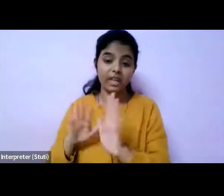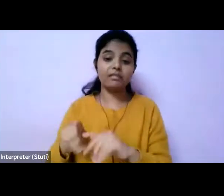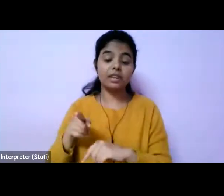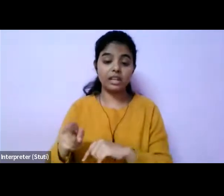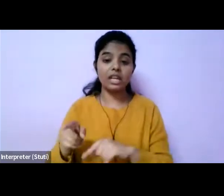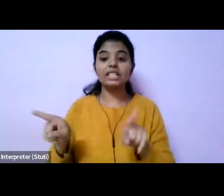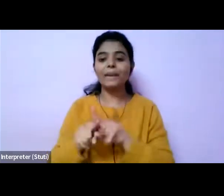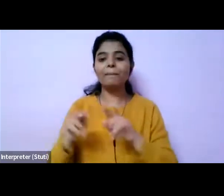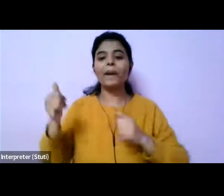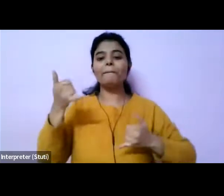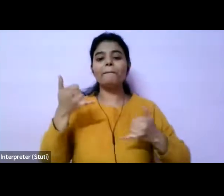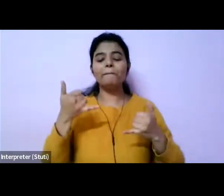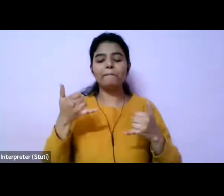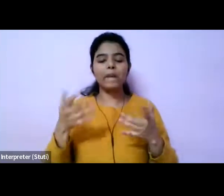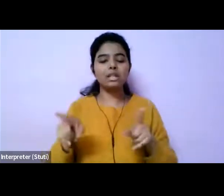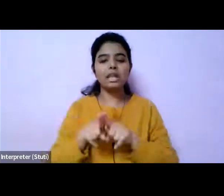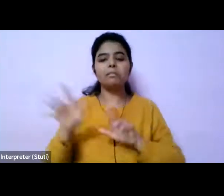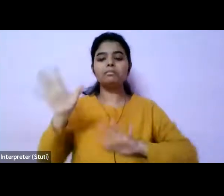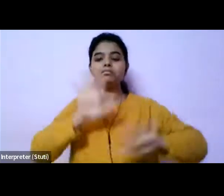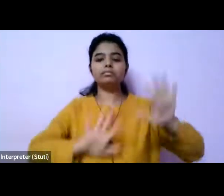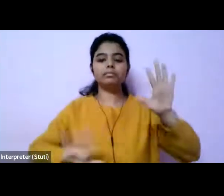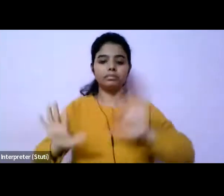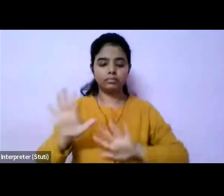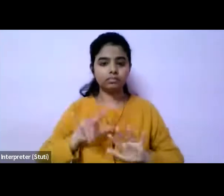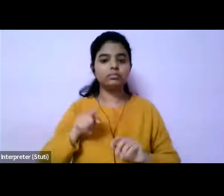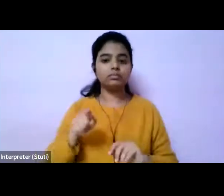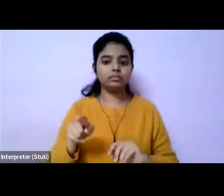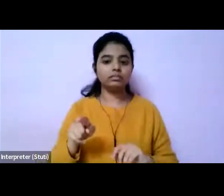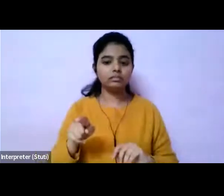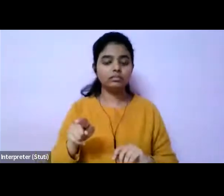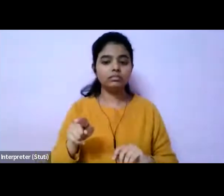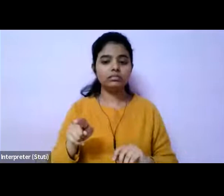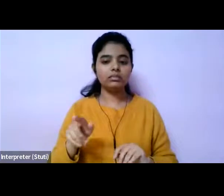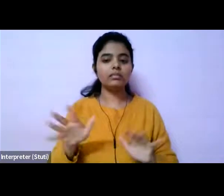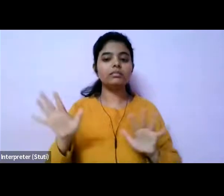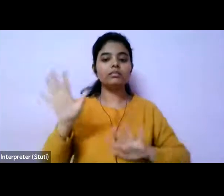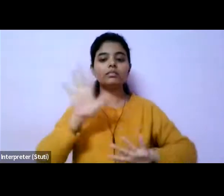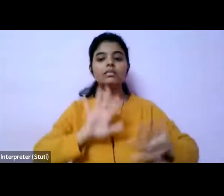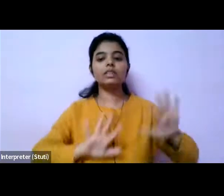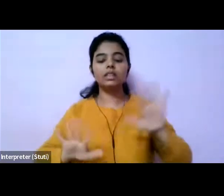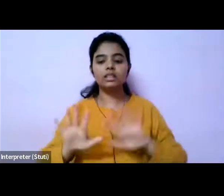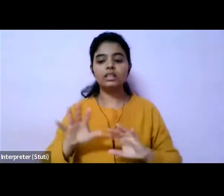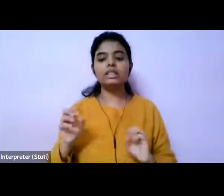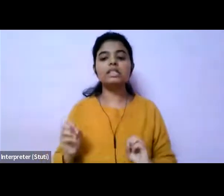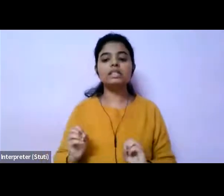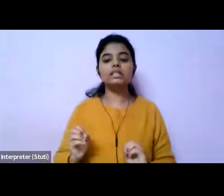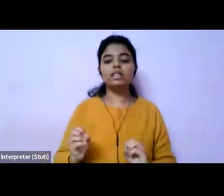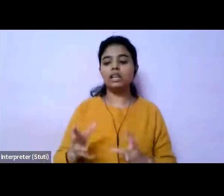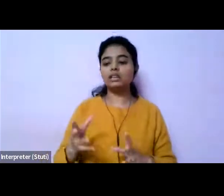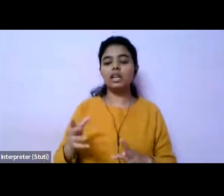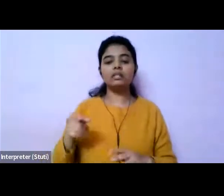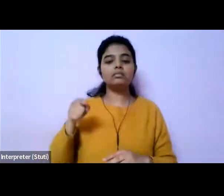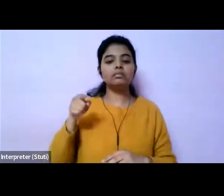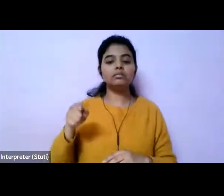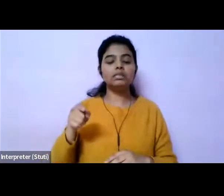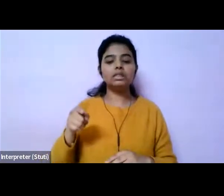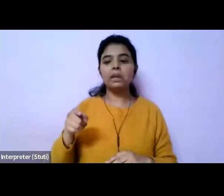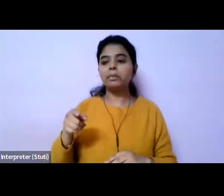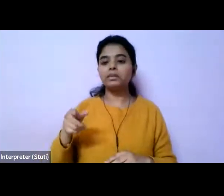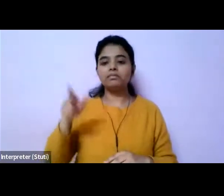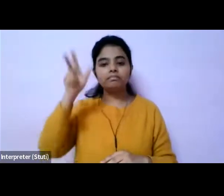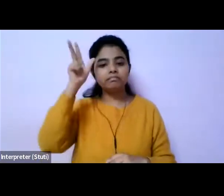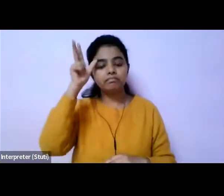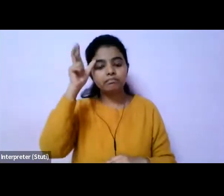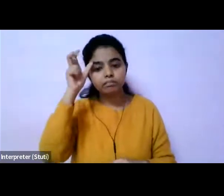play, okay, that is unstructured protest, that is how I use the word initially, to deviance and to